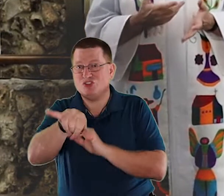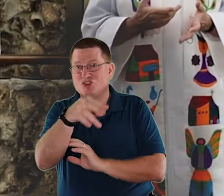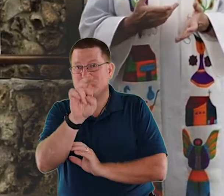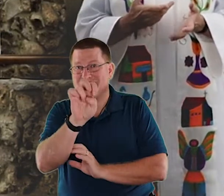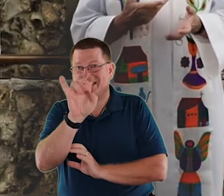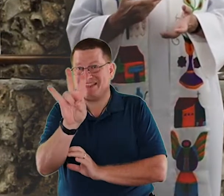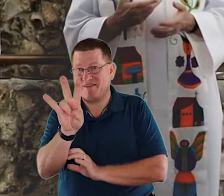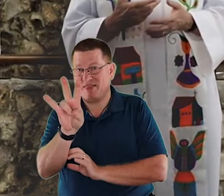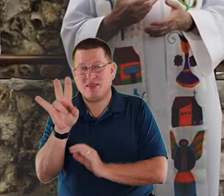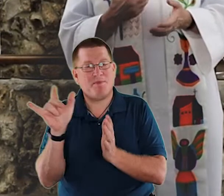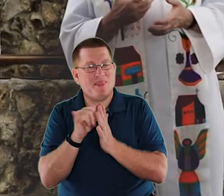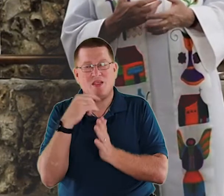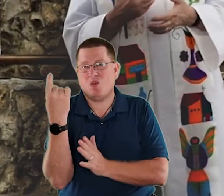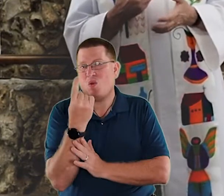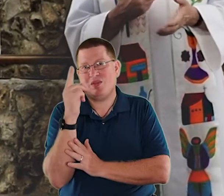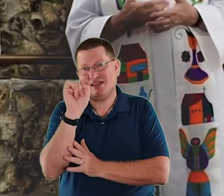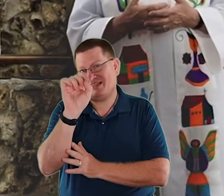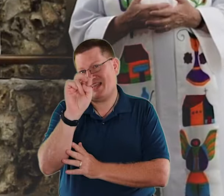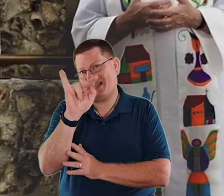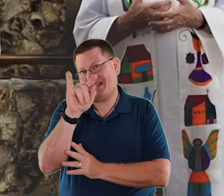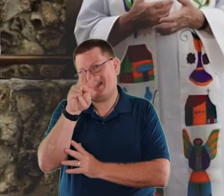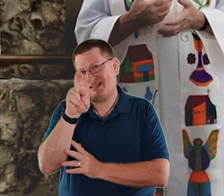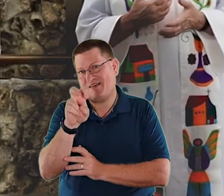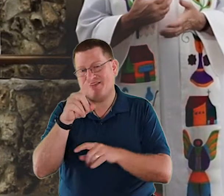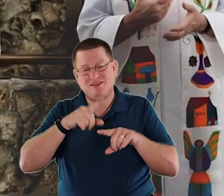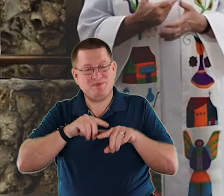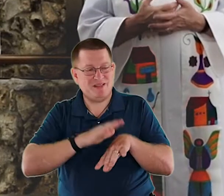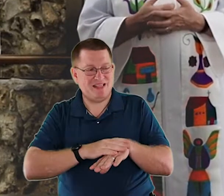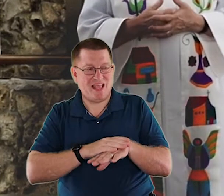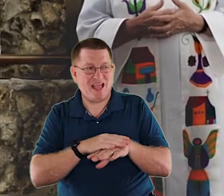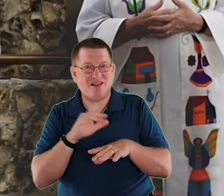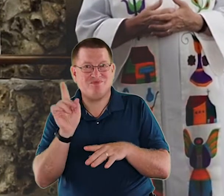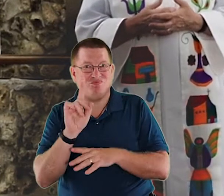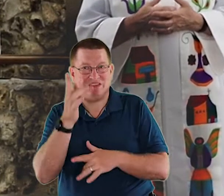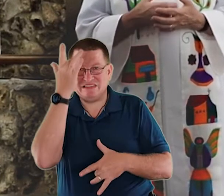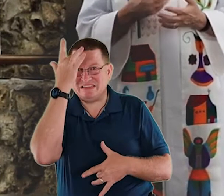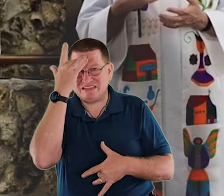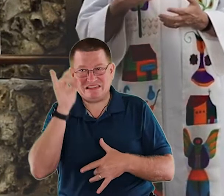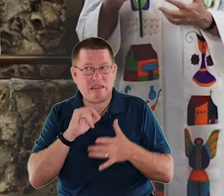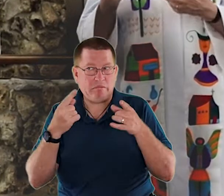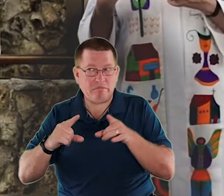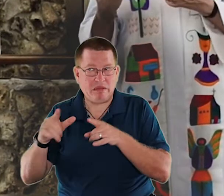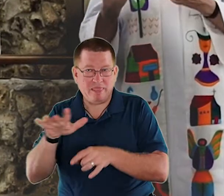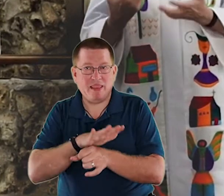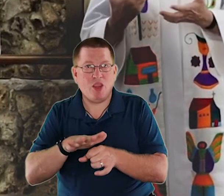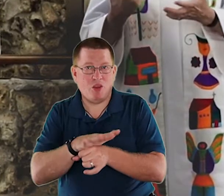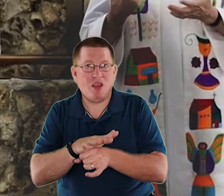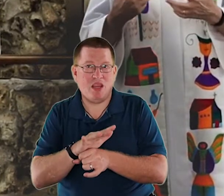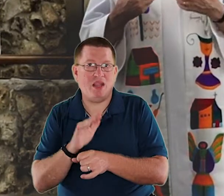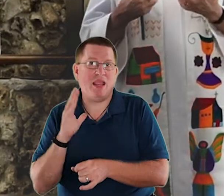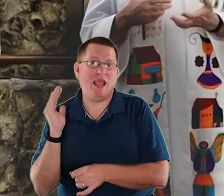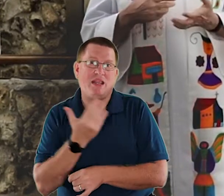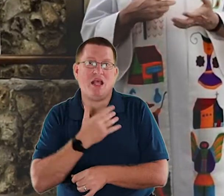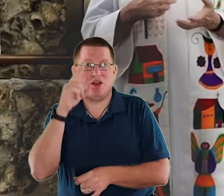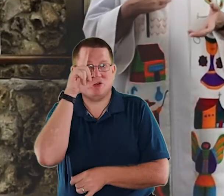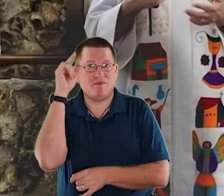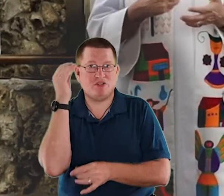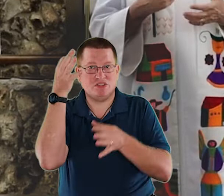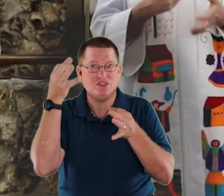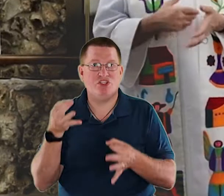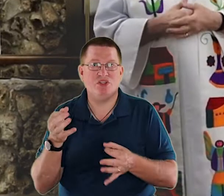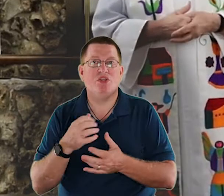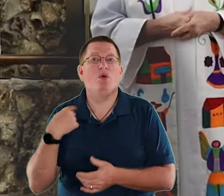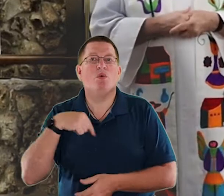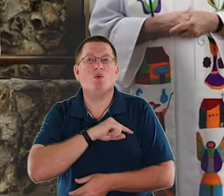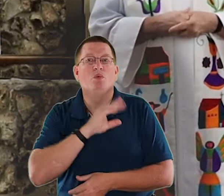only tentative and will depend on the status of the virus in our area and on our governor's decisions.